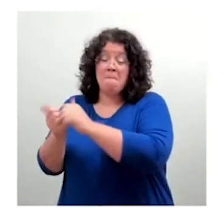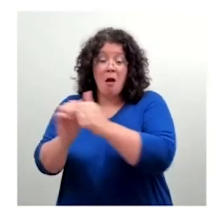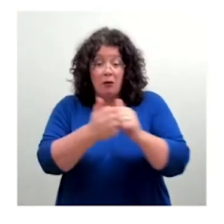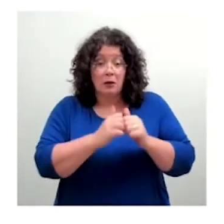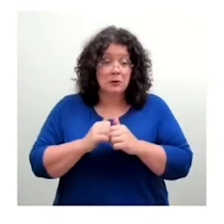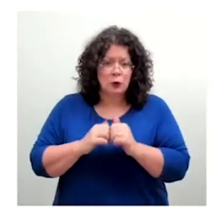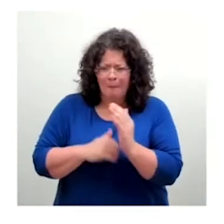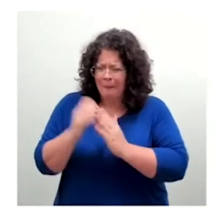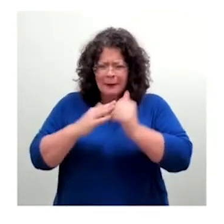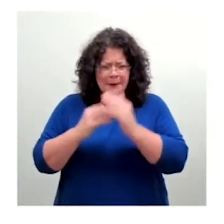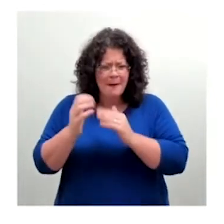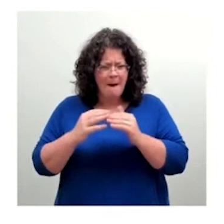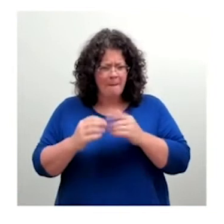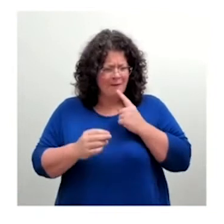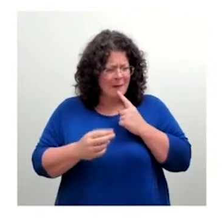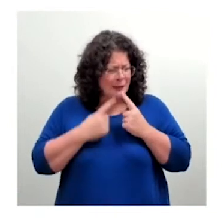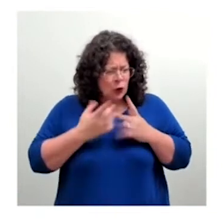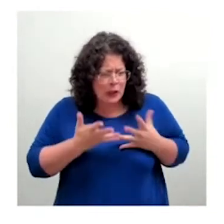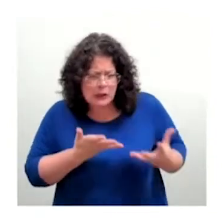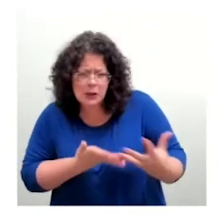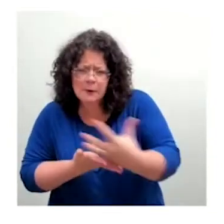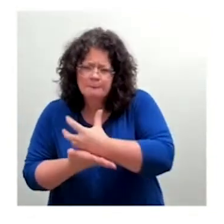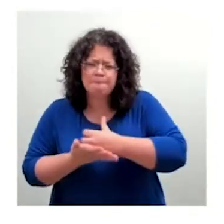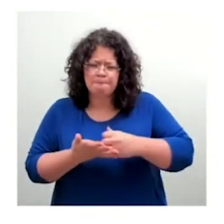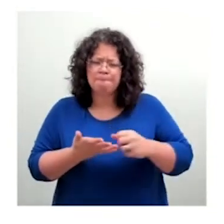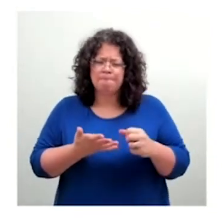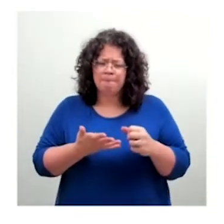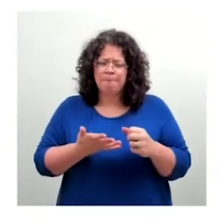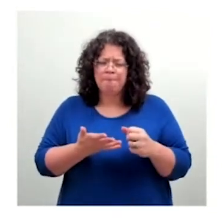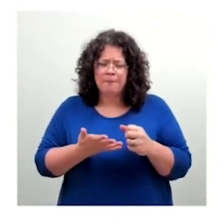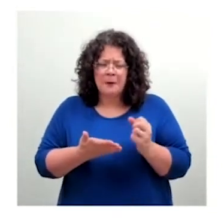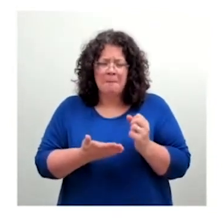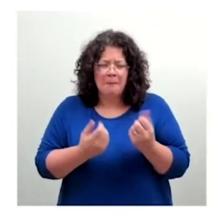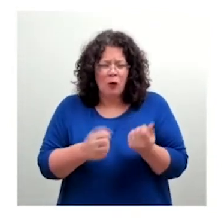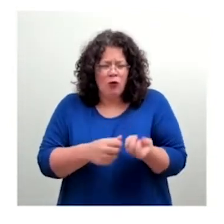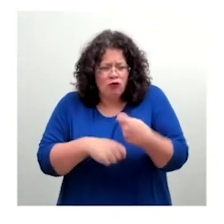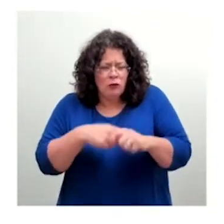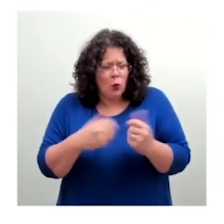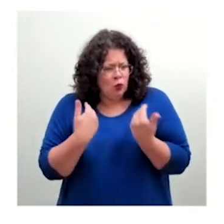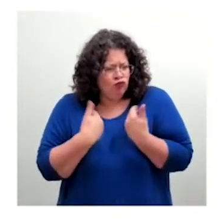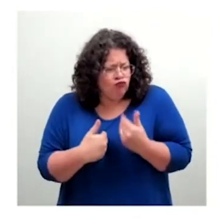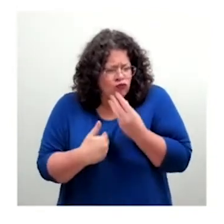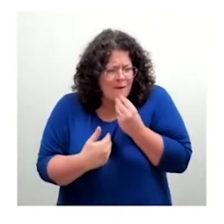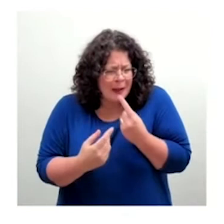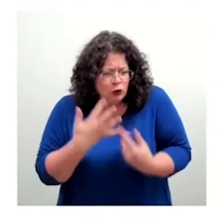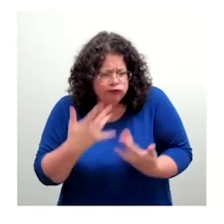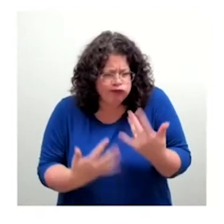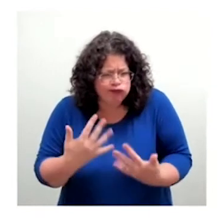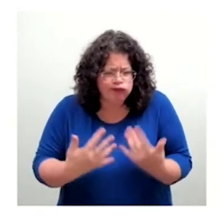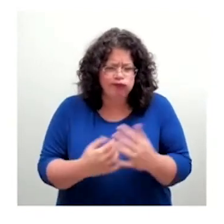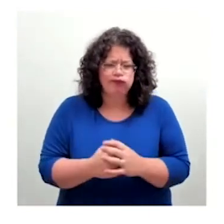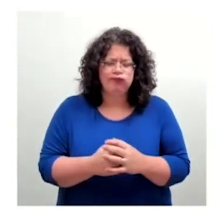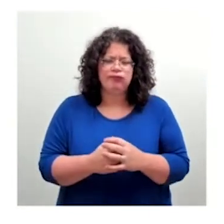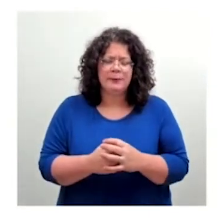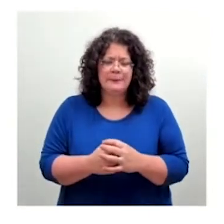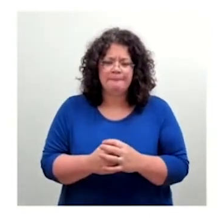rich. But that has to have an accessibility viewpoint. That has to have a sense of how that is going to